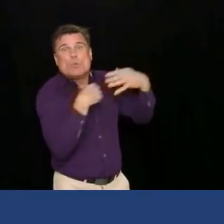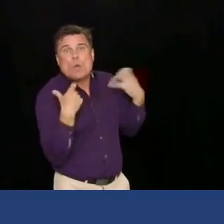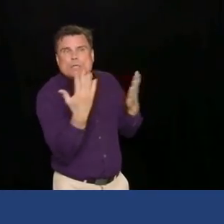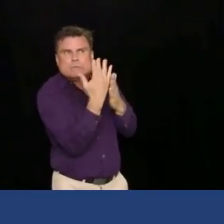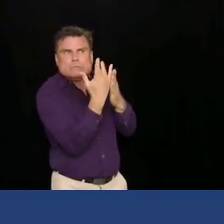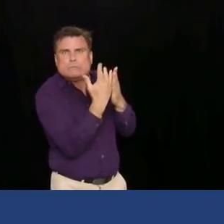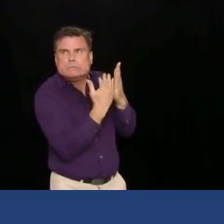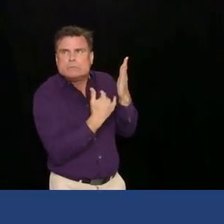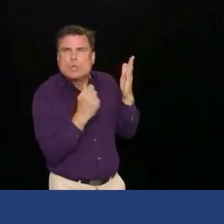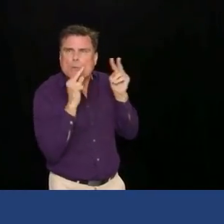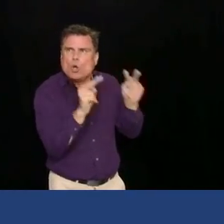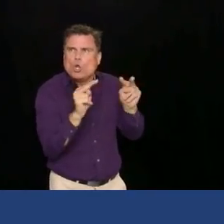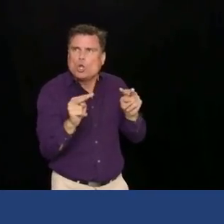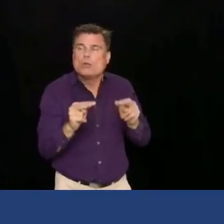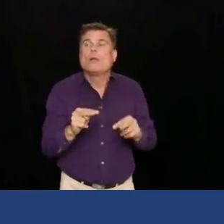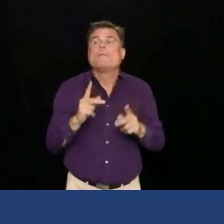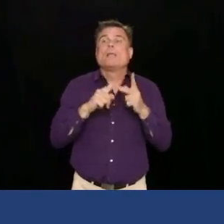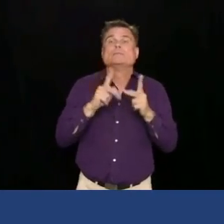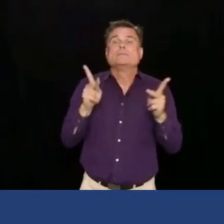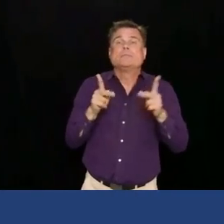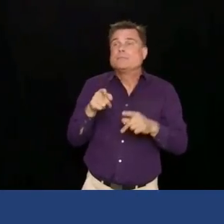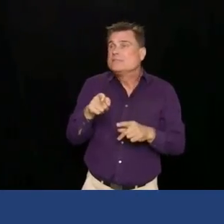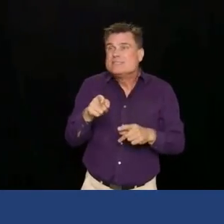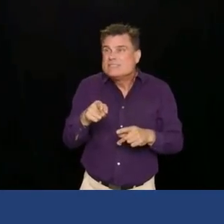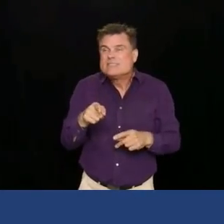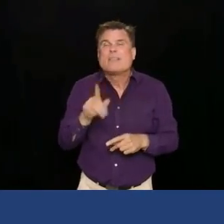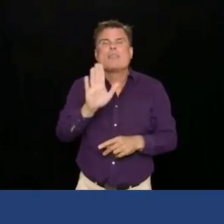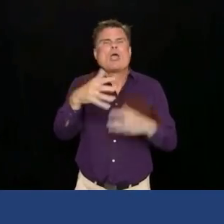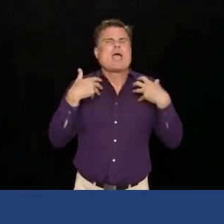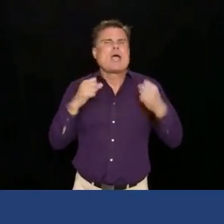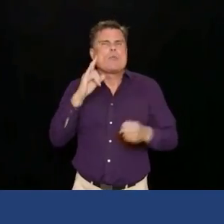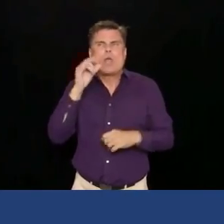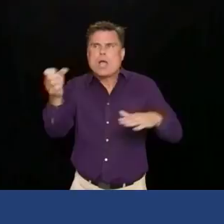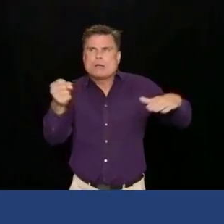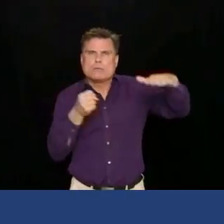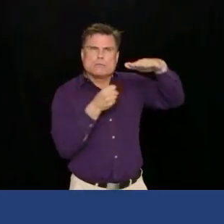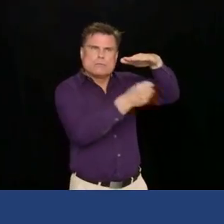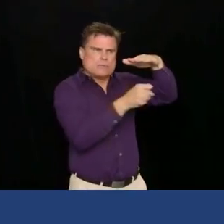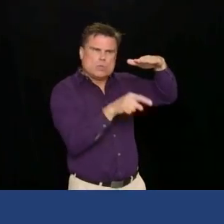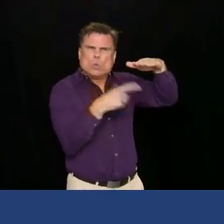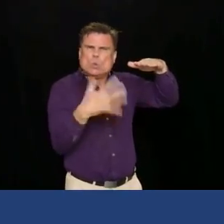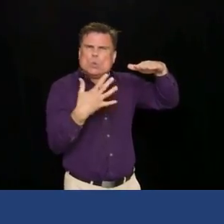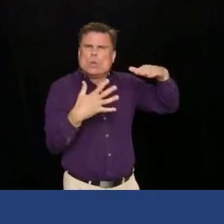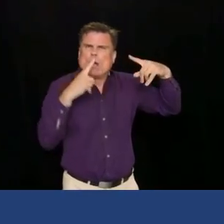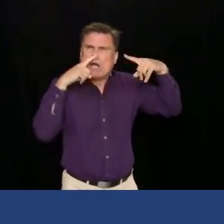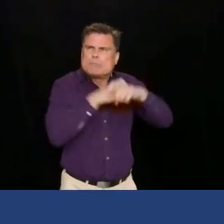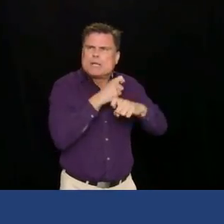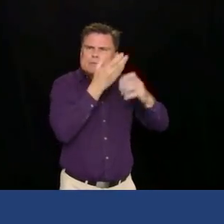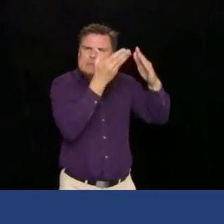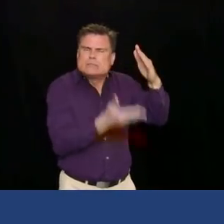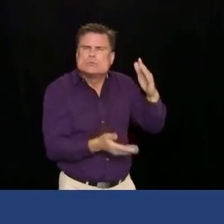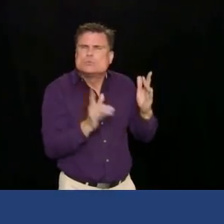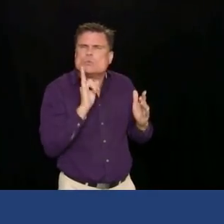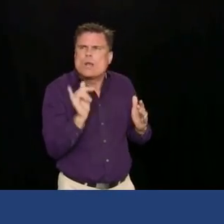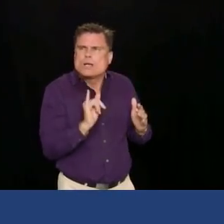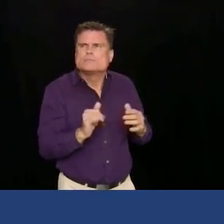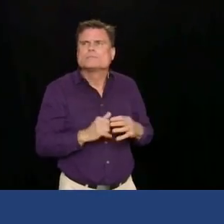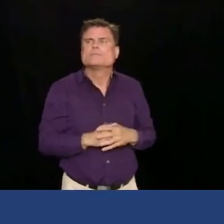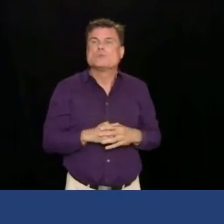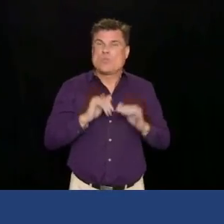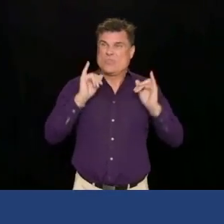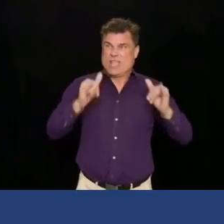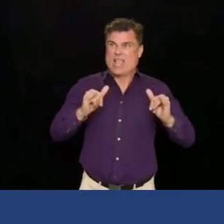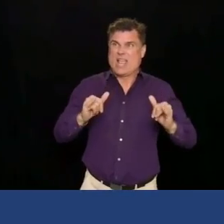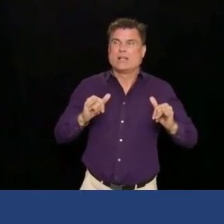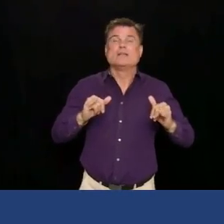people going into care and what care they actually need. There is a subset of population that may